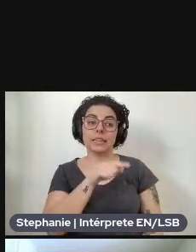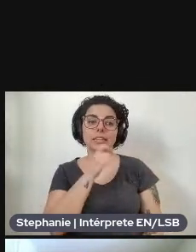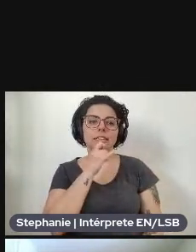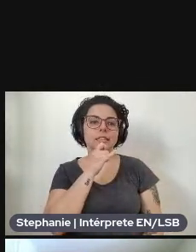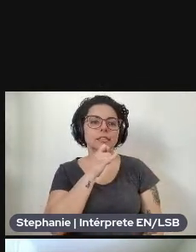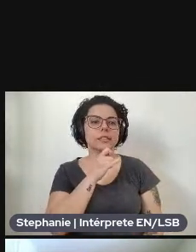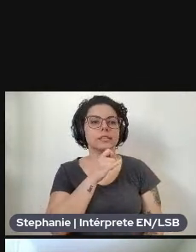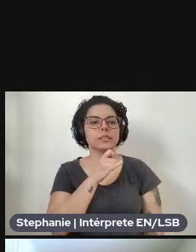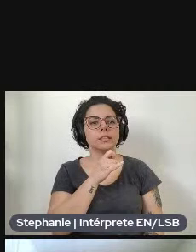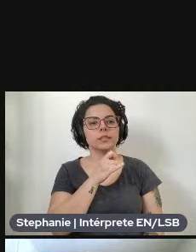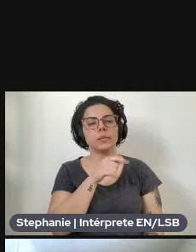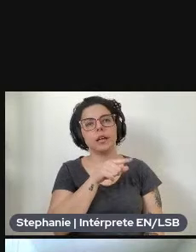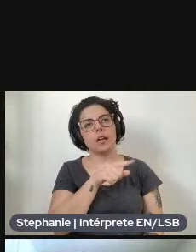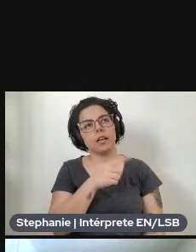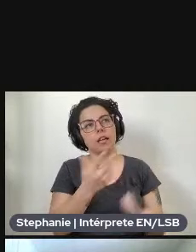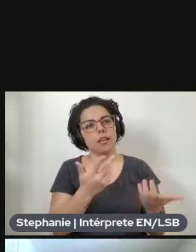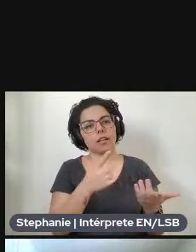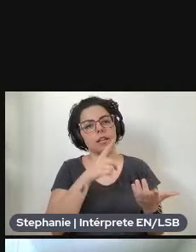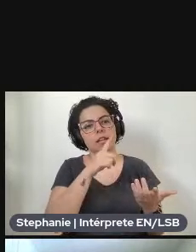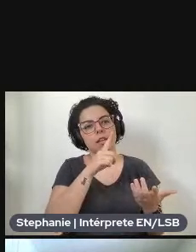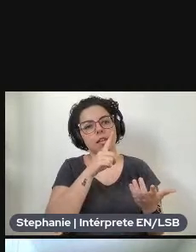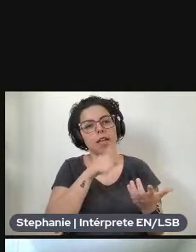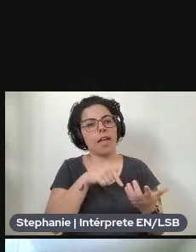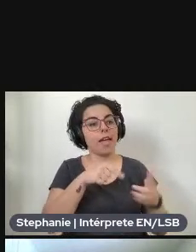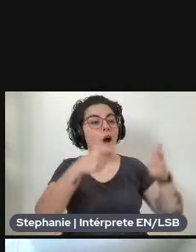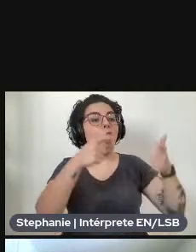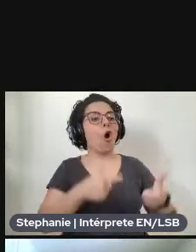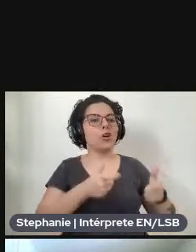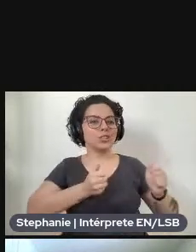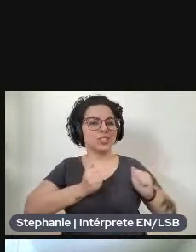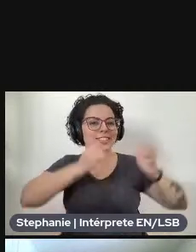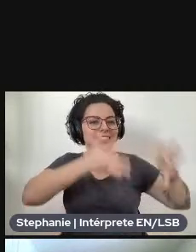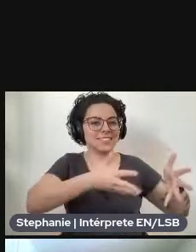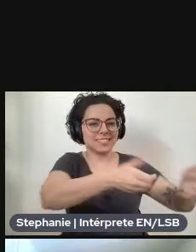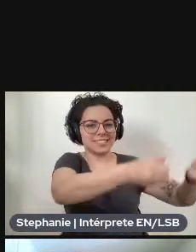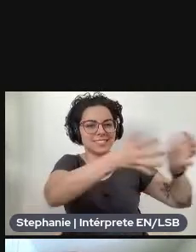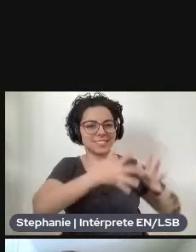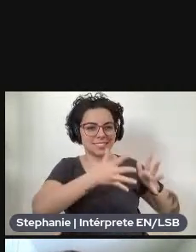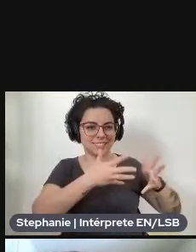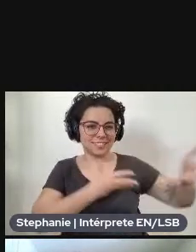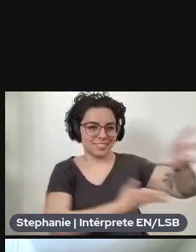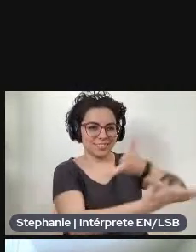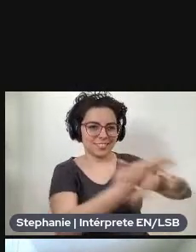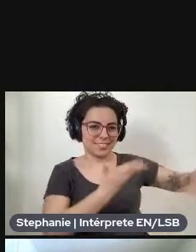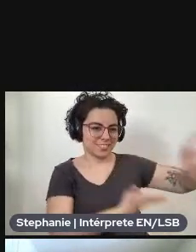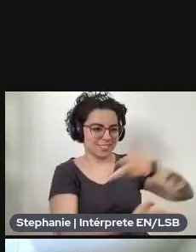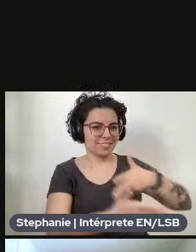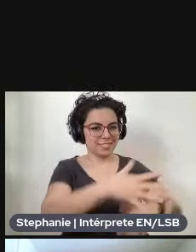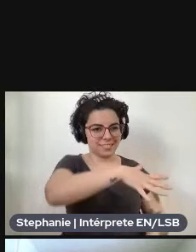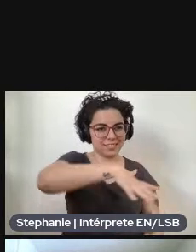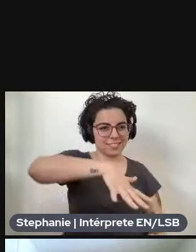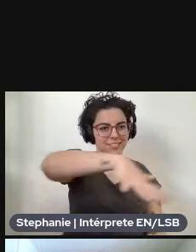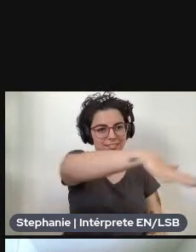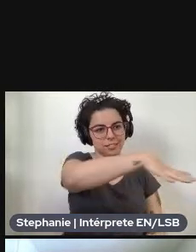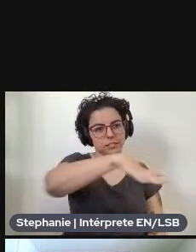stacks the products of linguistic interaction so that the most recent